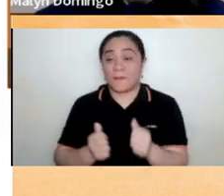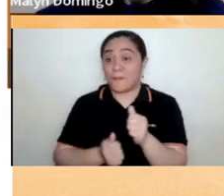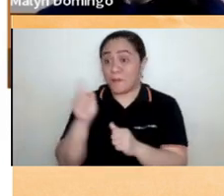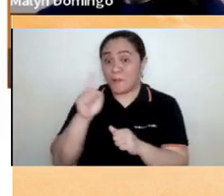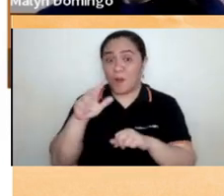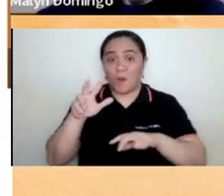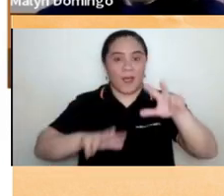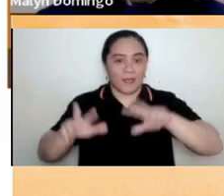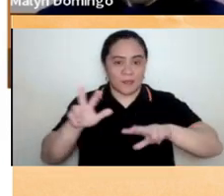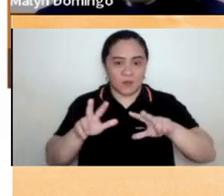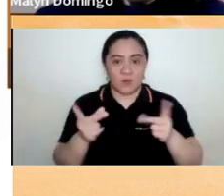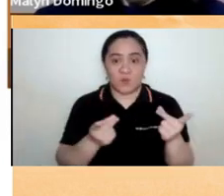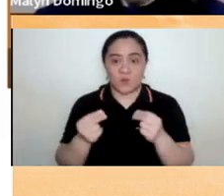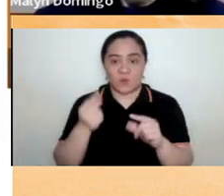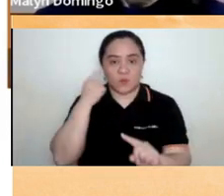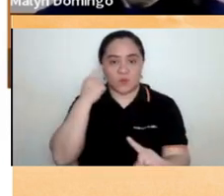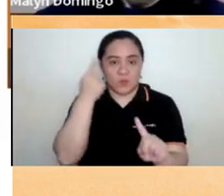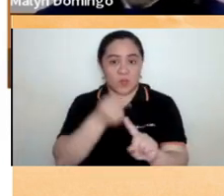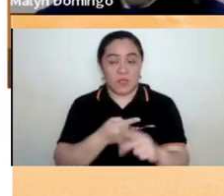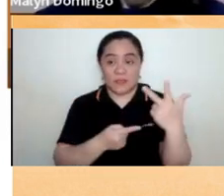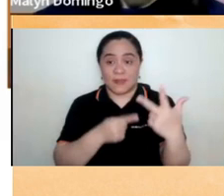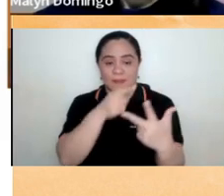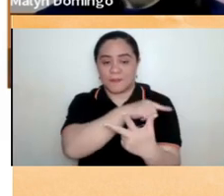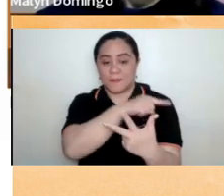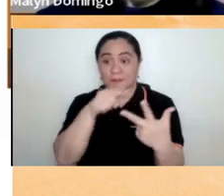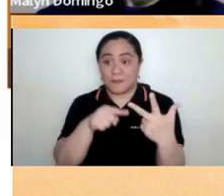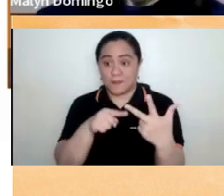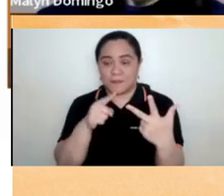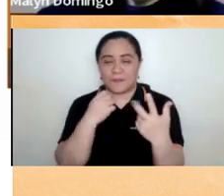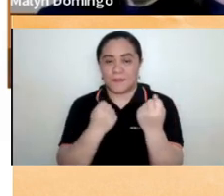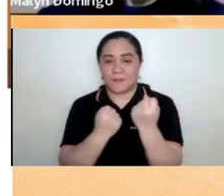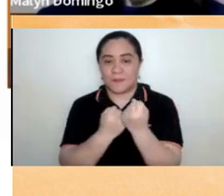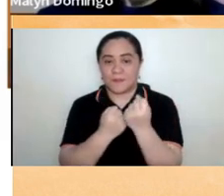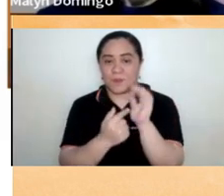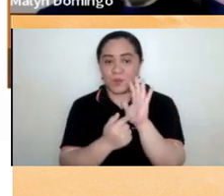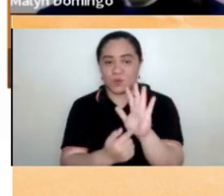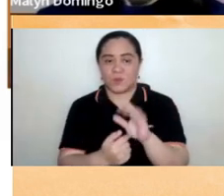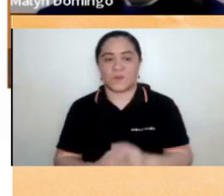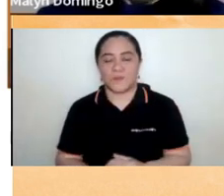interventions target these three interrelated symptoms.